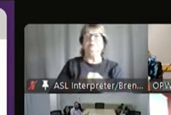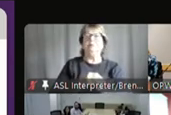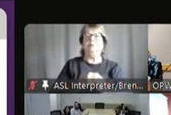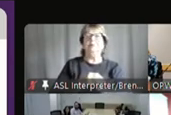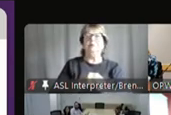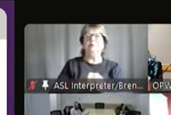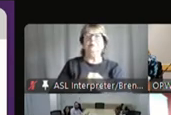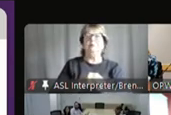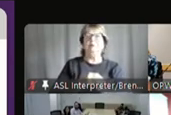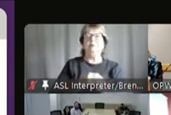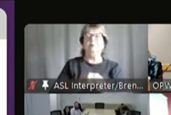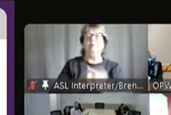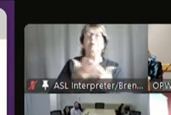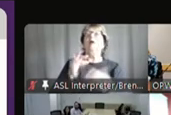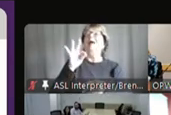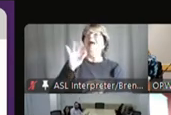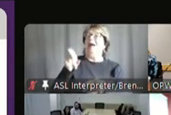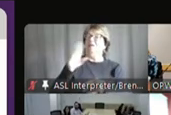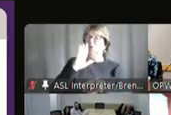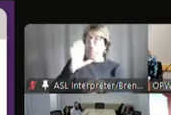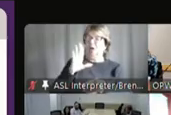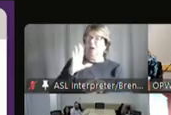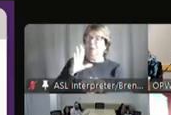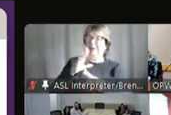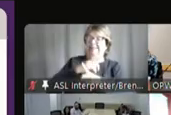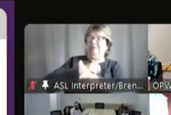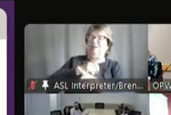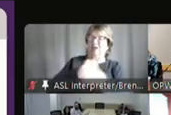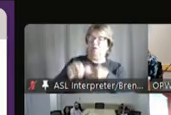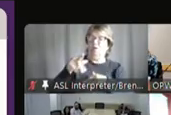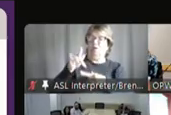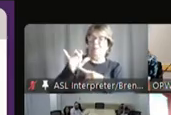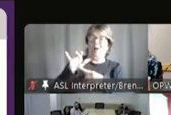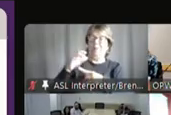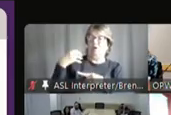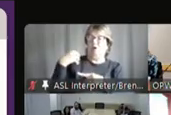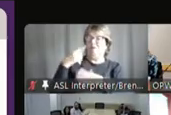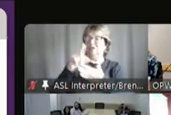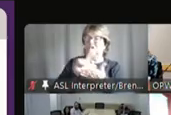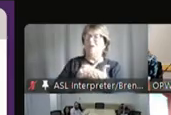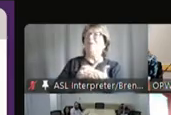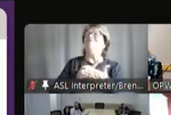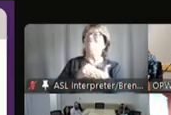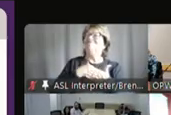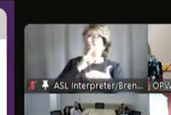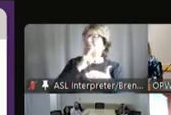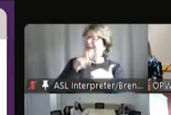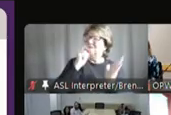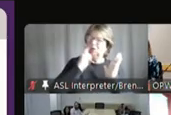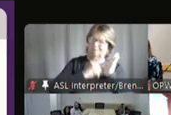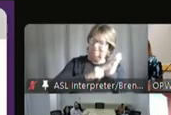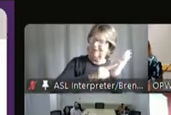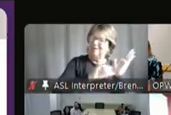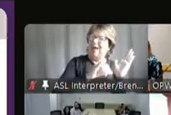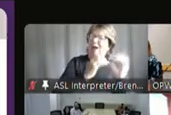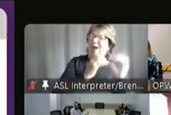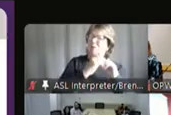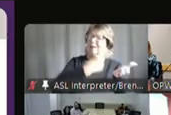As for whether or not you would be defended under the public officers law, I really would have to look into that more and probably discuss it